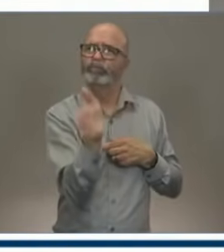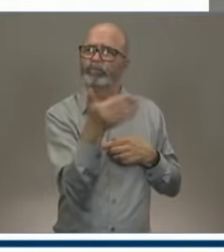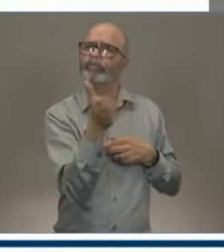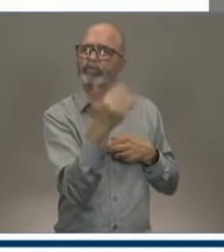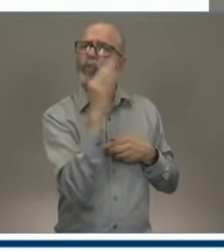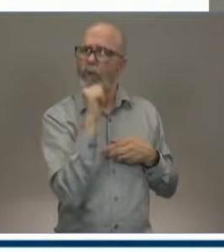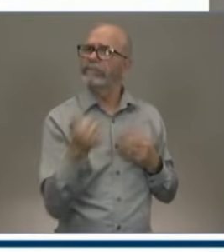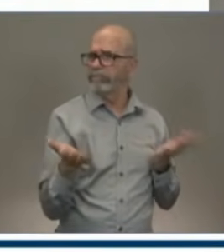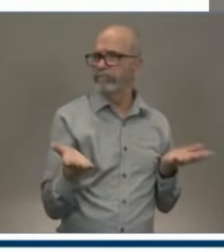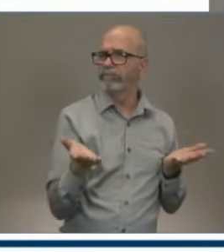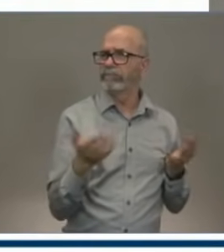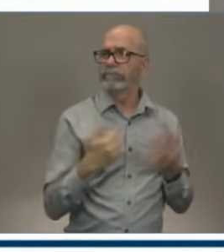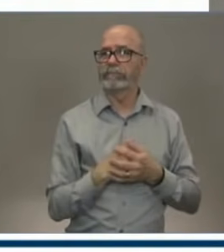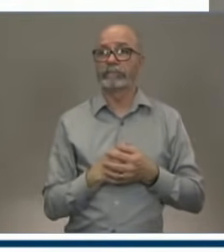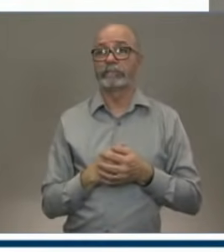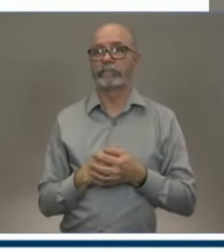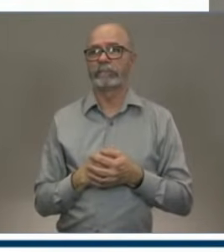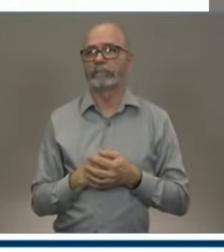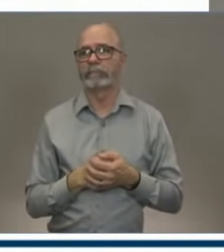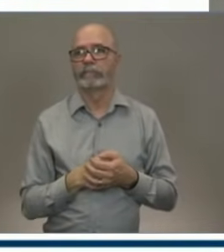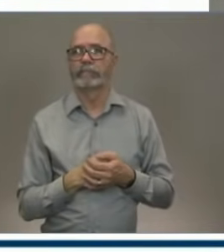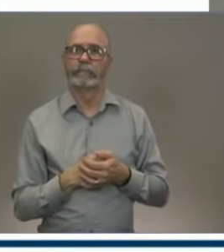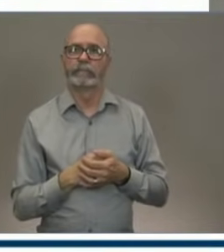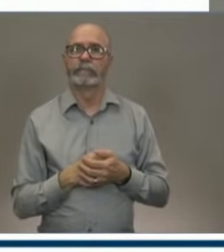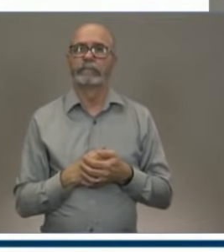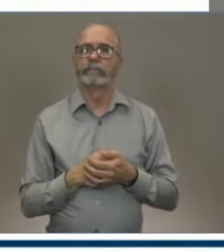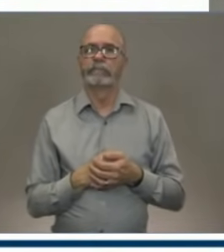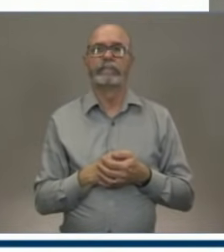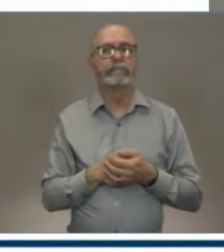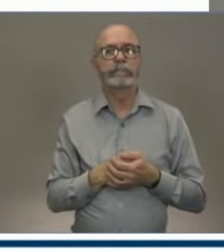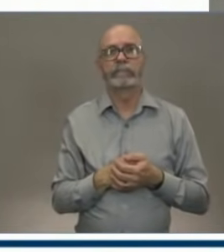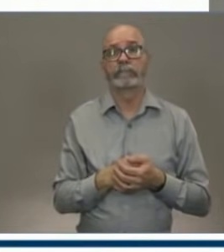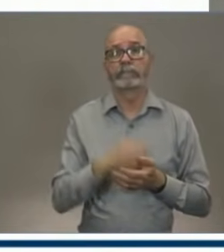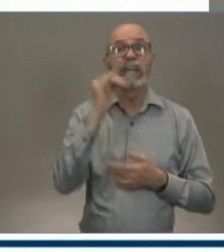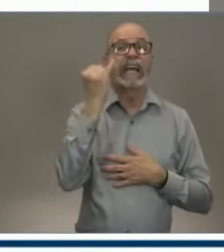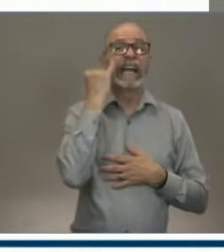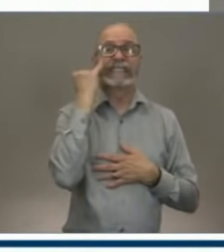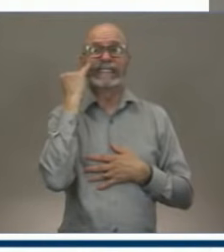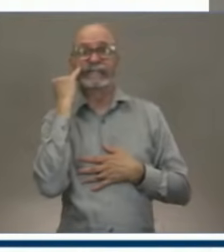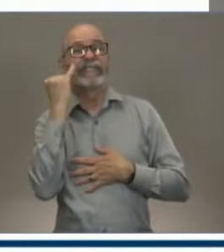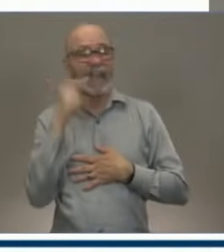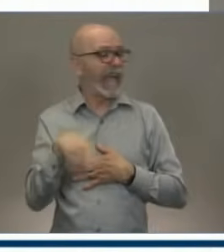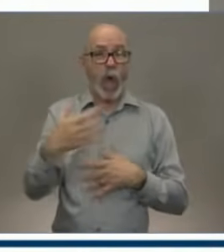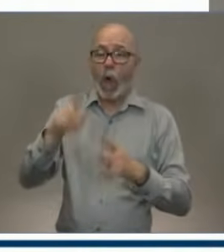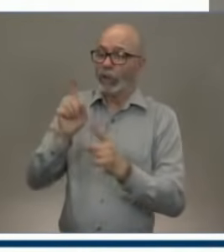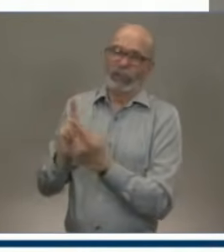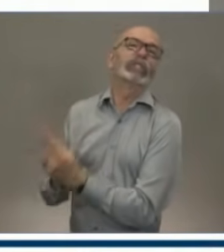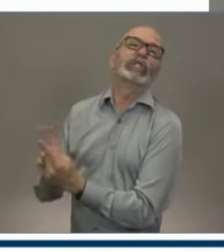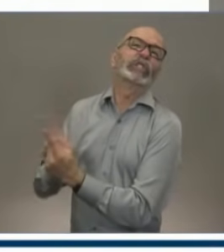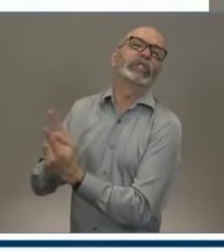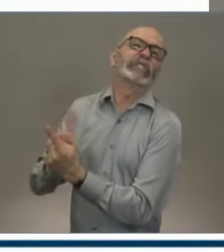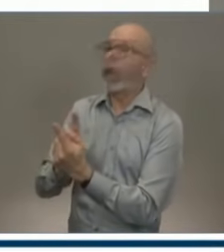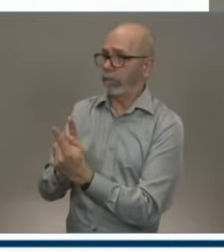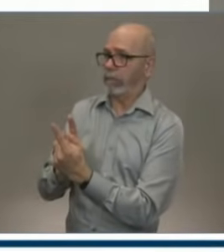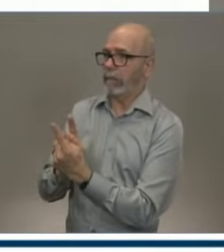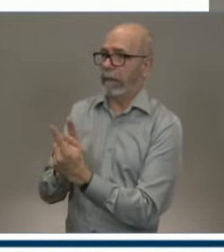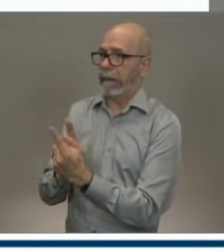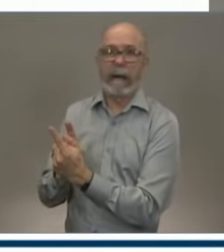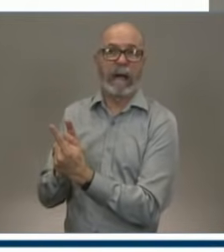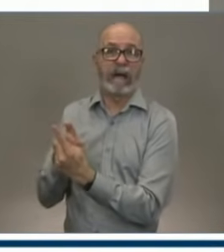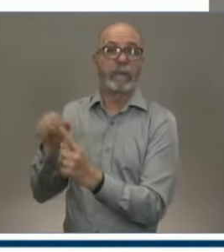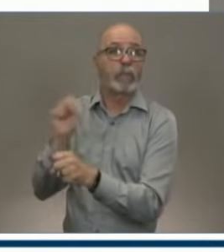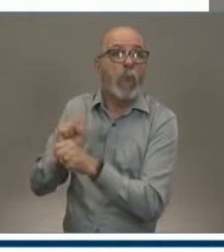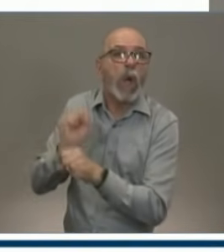who have a lot of interaction with other individuals, whether it's because of their work or because of their social activity. And we're